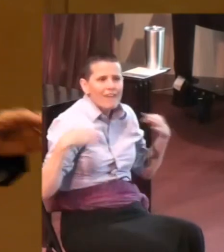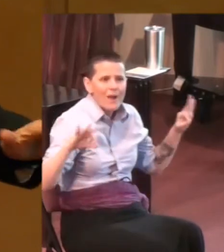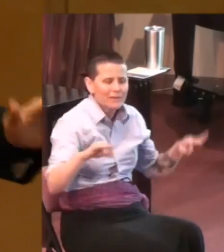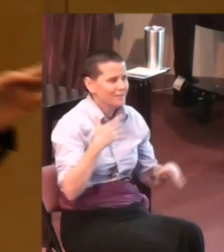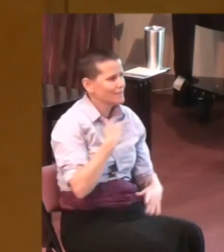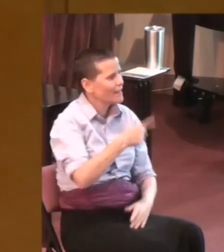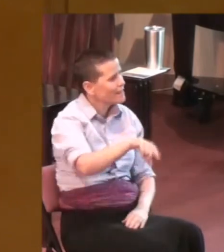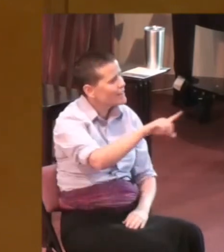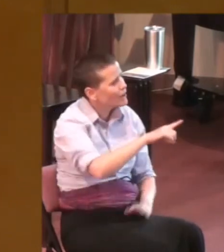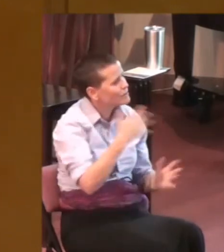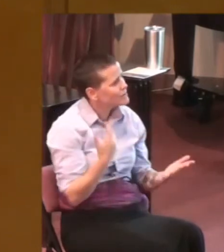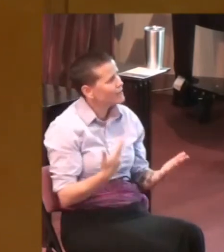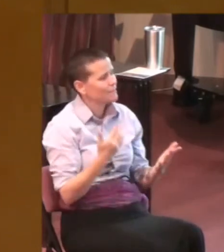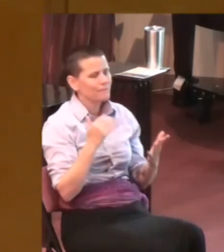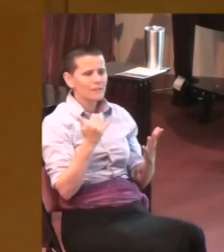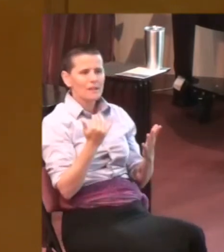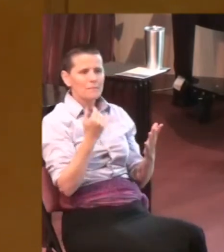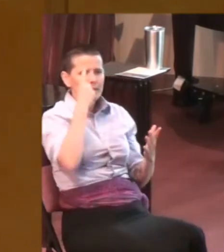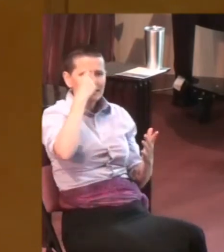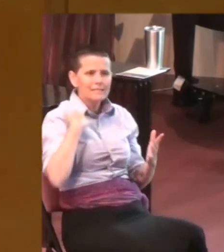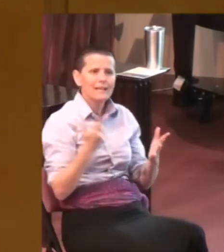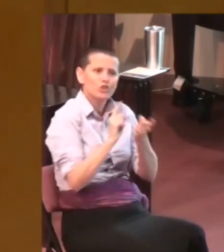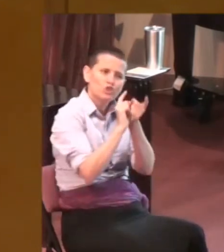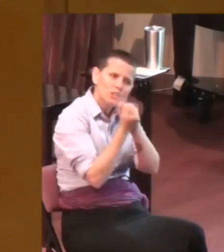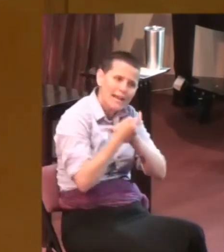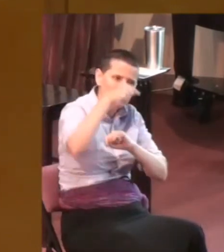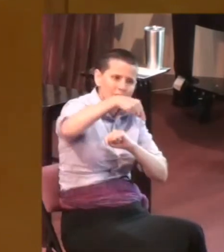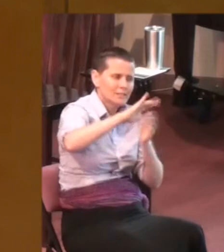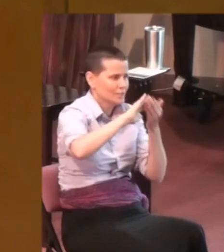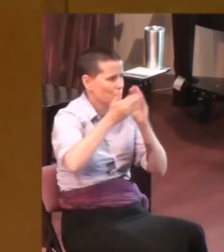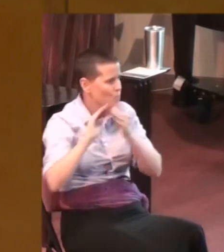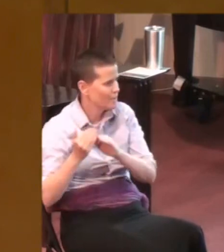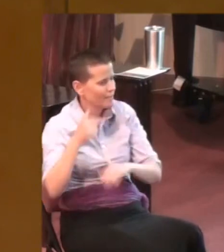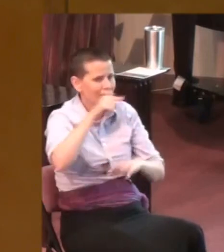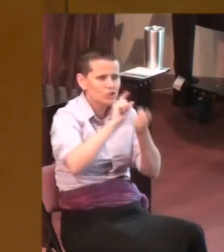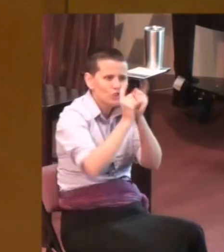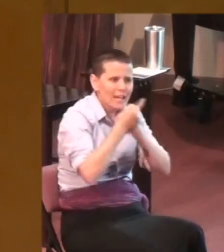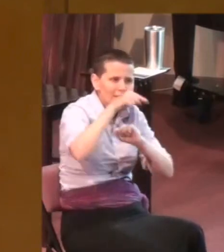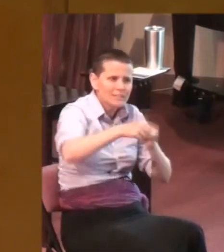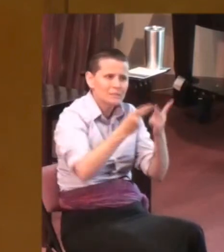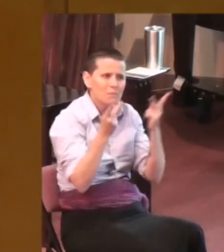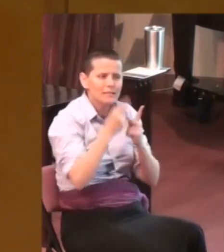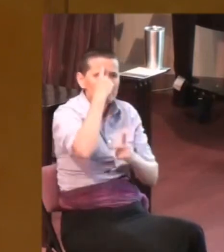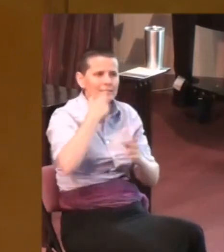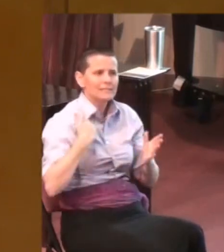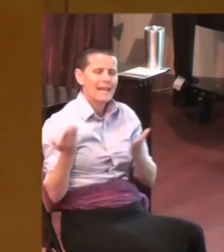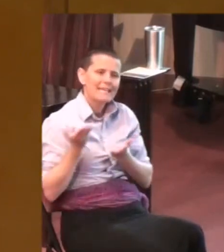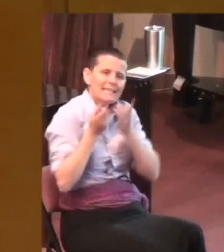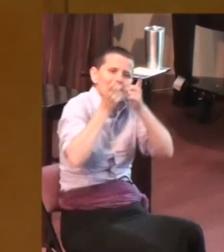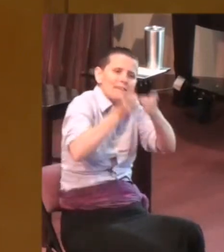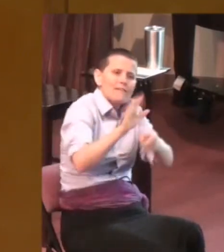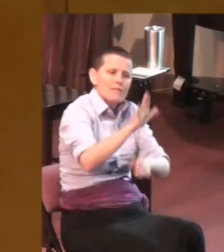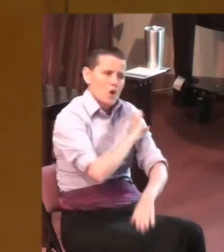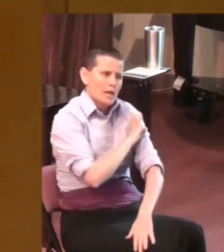from hanging in this community over the years. And they bring that energy that helps more people experience